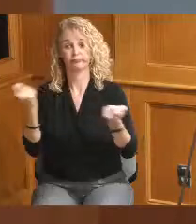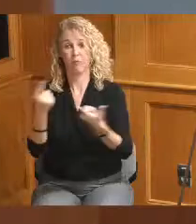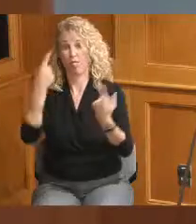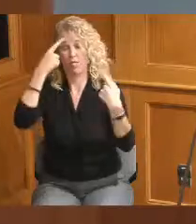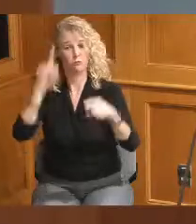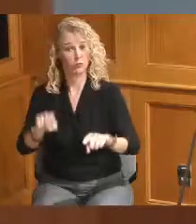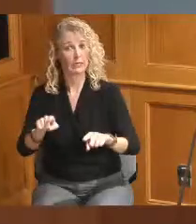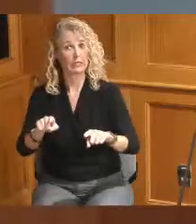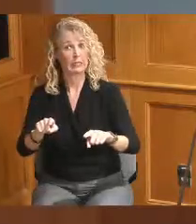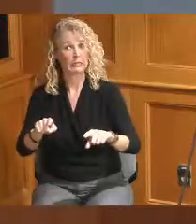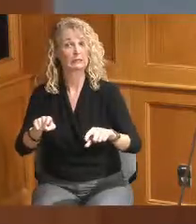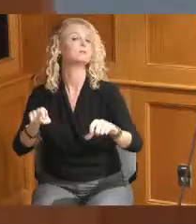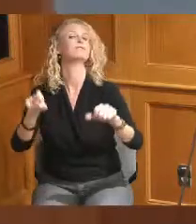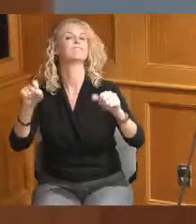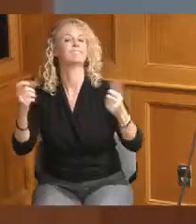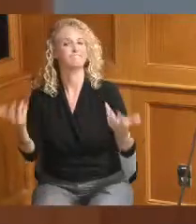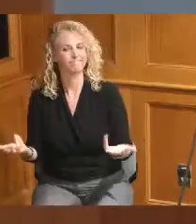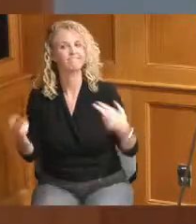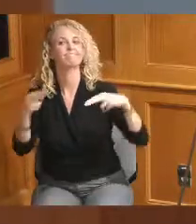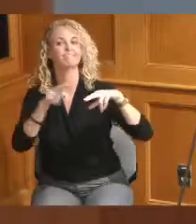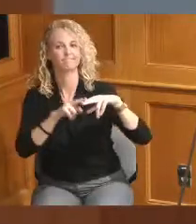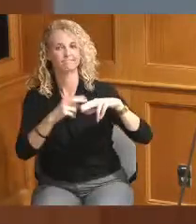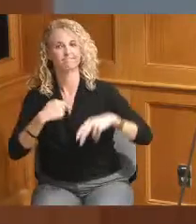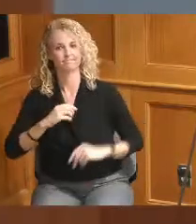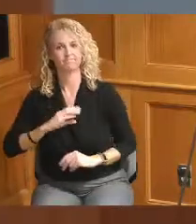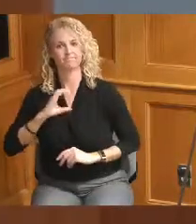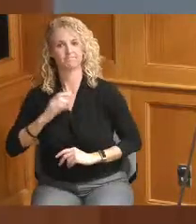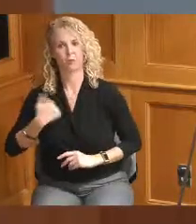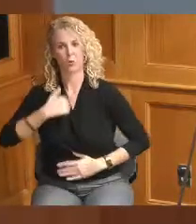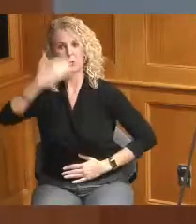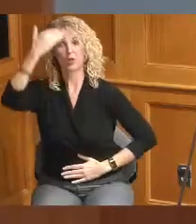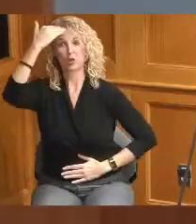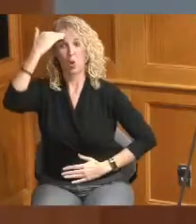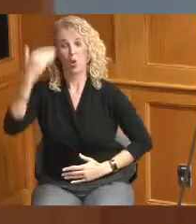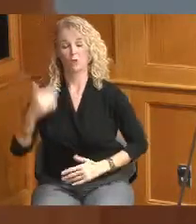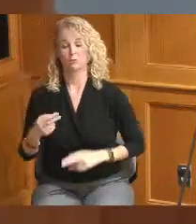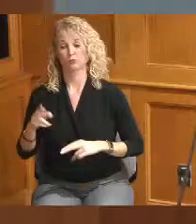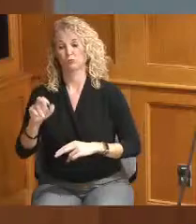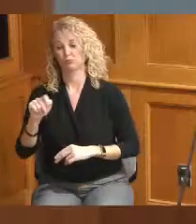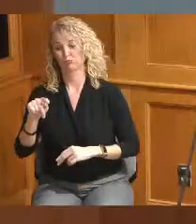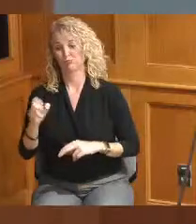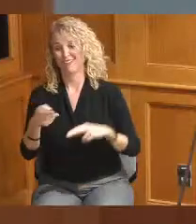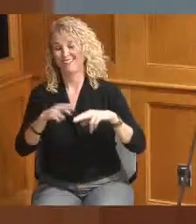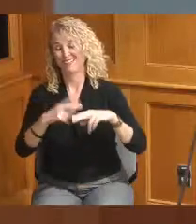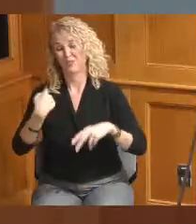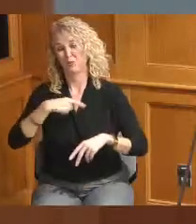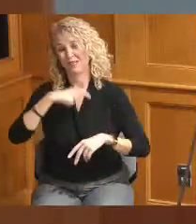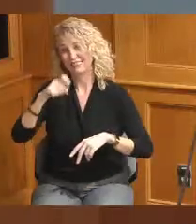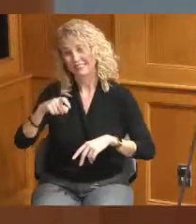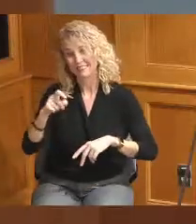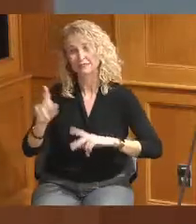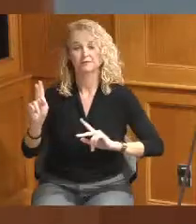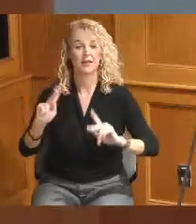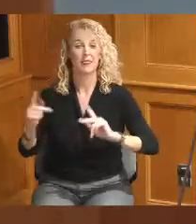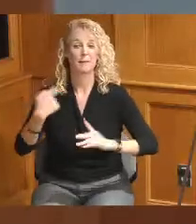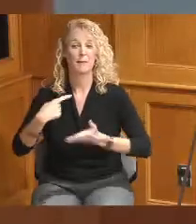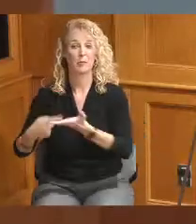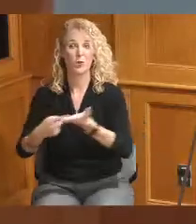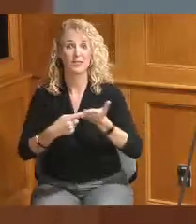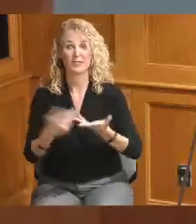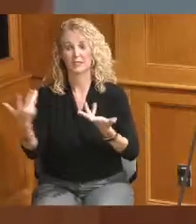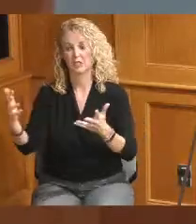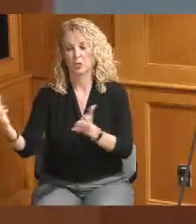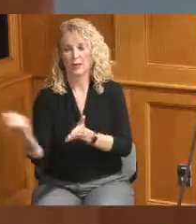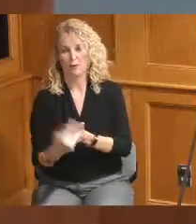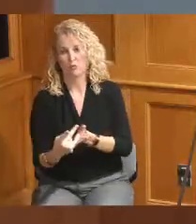page, then we can come with much confidence to you and say, we'd like to raise our fees, and the people we charge them to have already approved